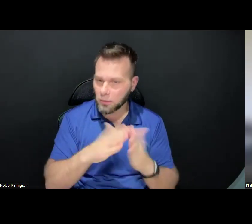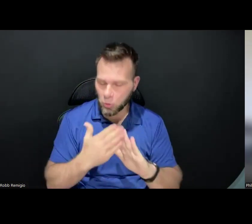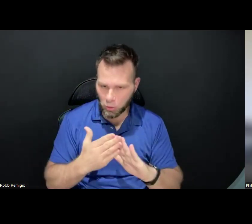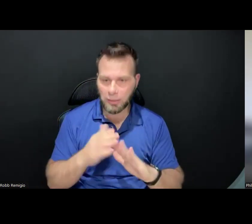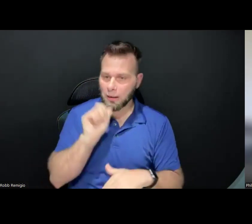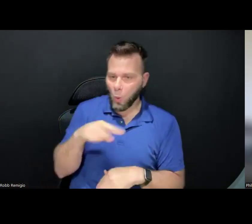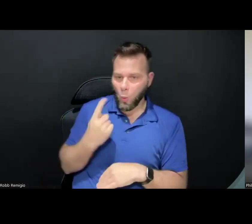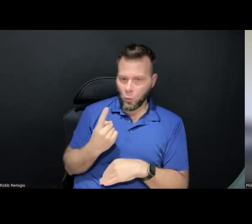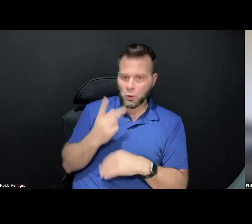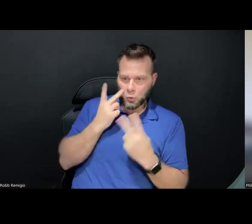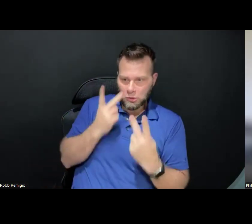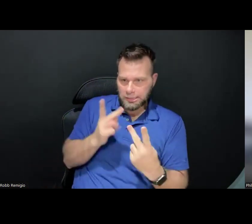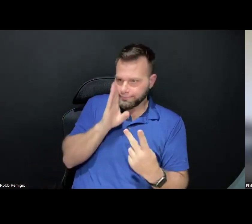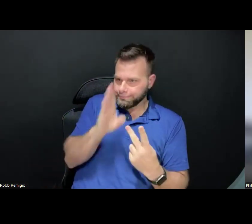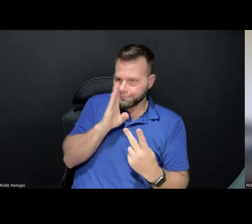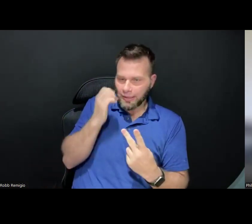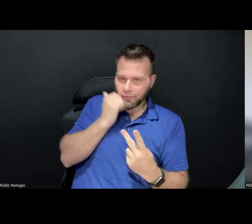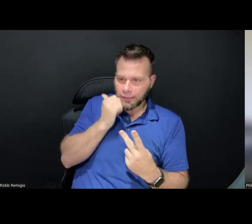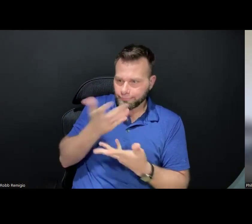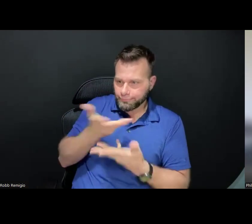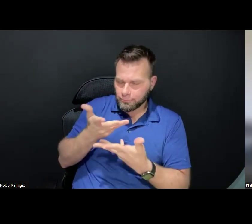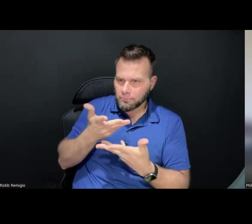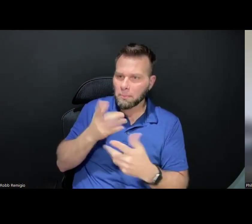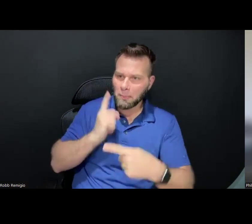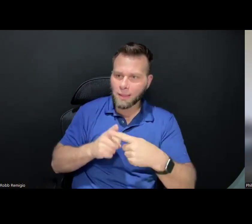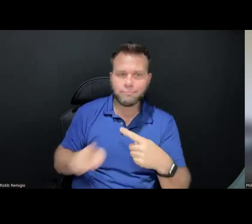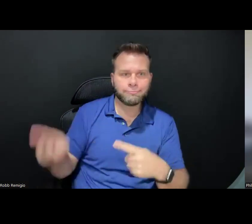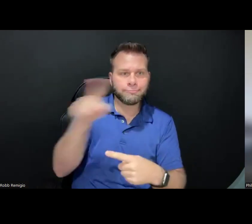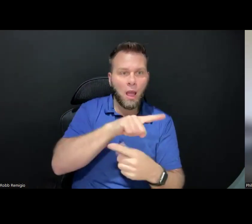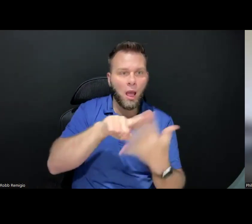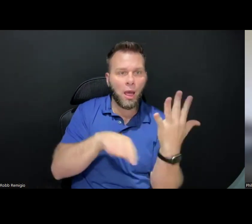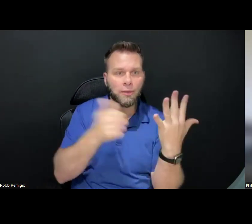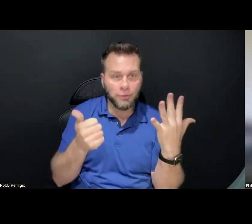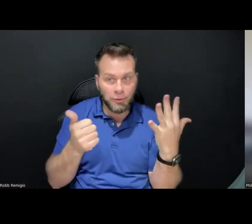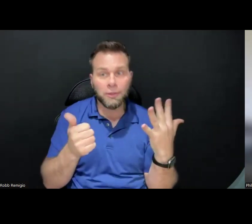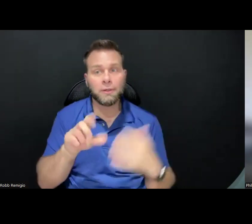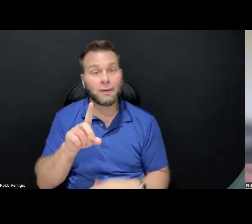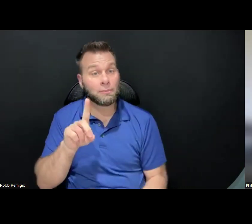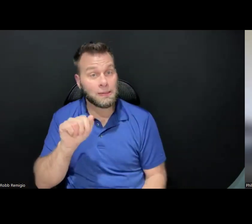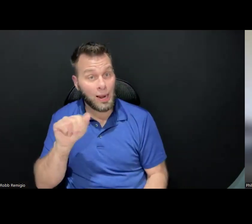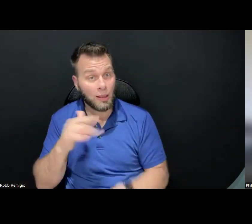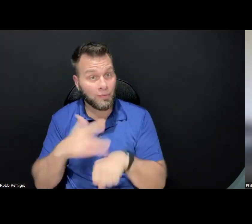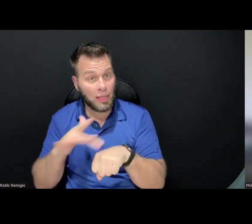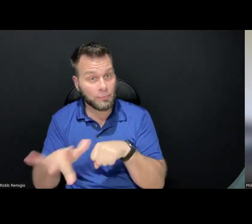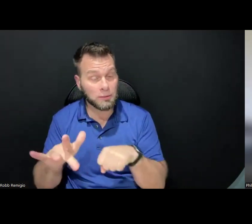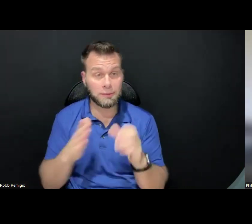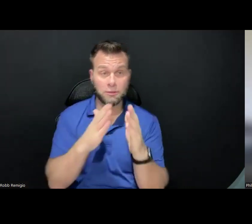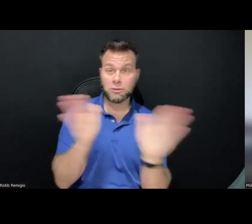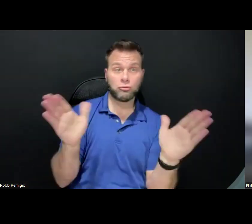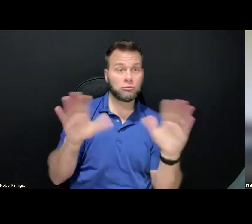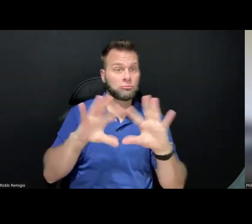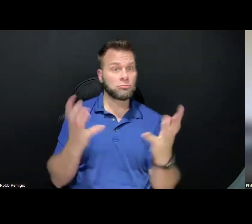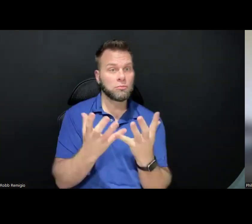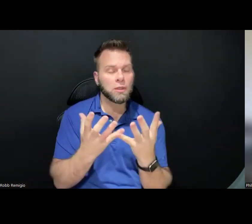just what you're seeing in your direct day-to-day services, that you understand the data that's available in the larger world so that you're